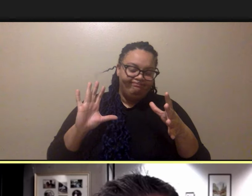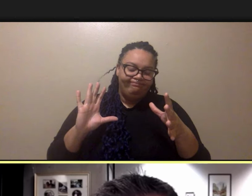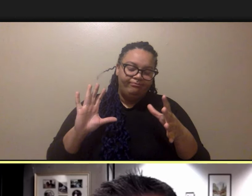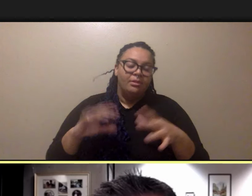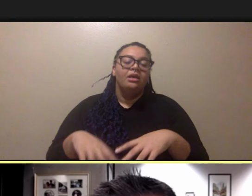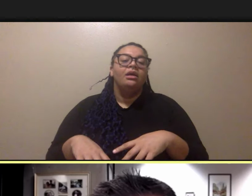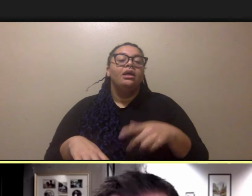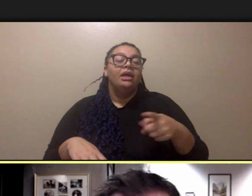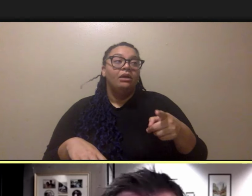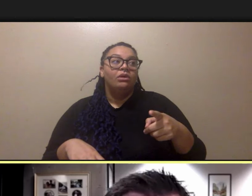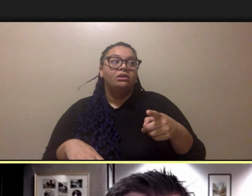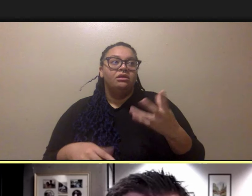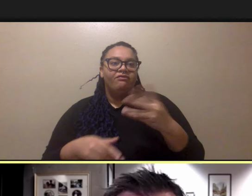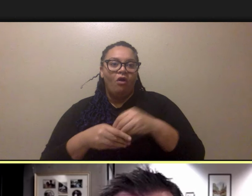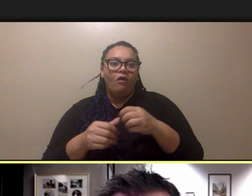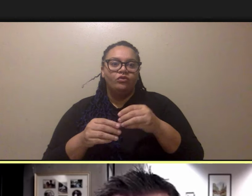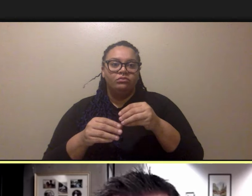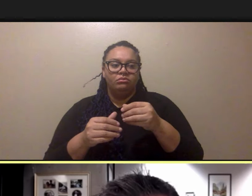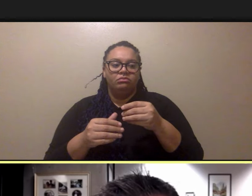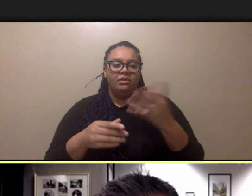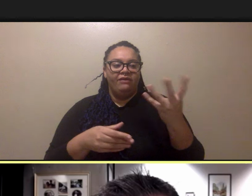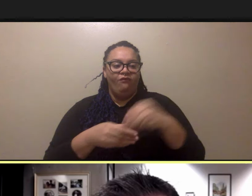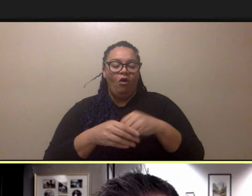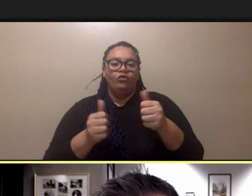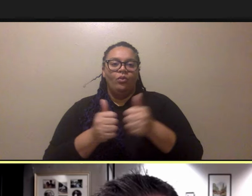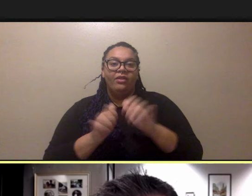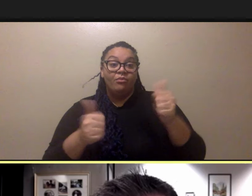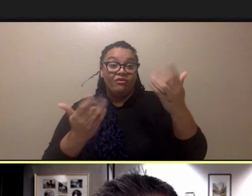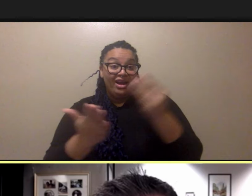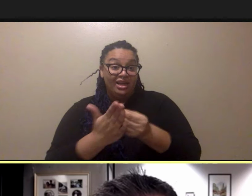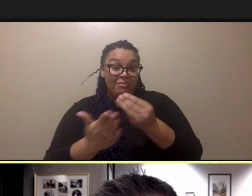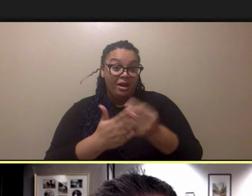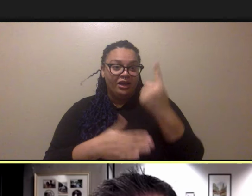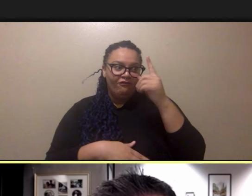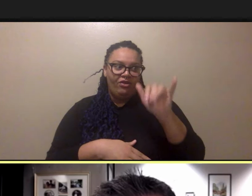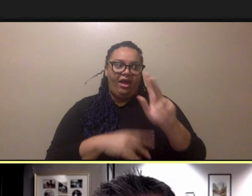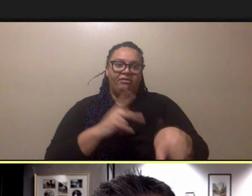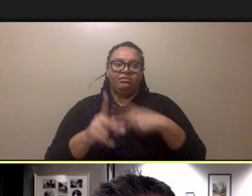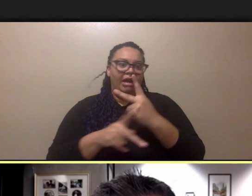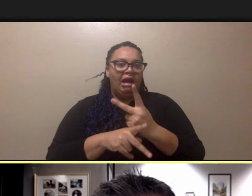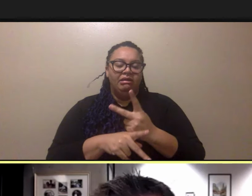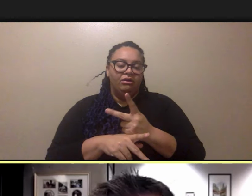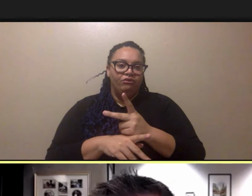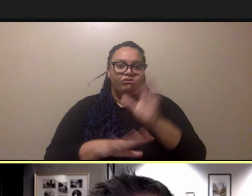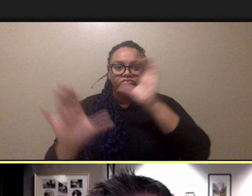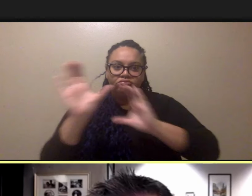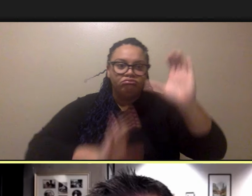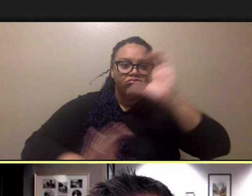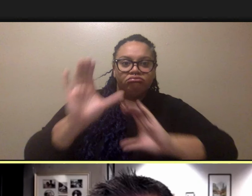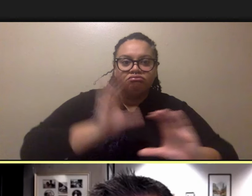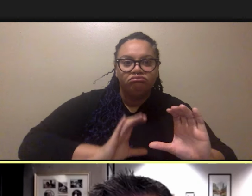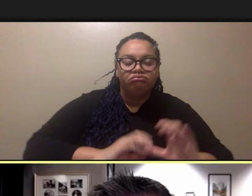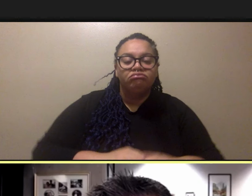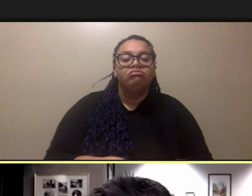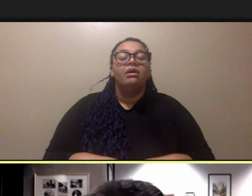expeditions. And they all failed. And the reason they failed is because the natives were not particularly convinced that